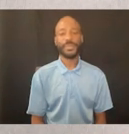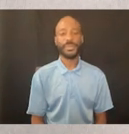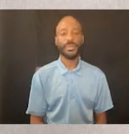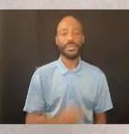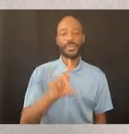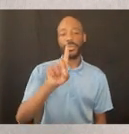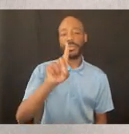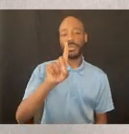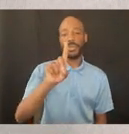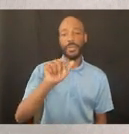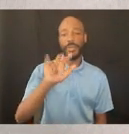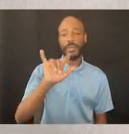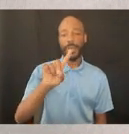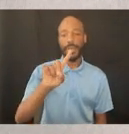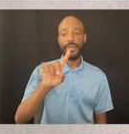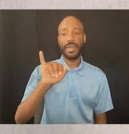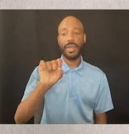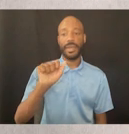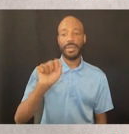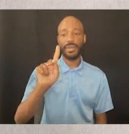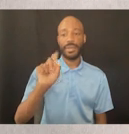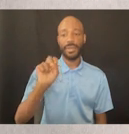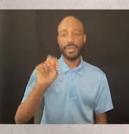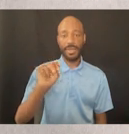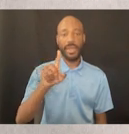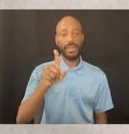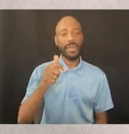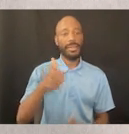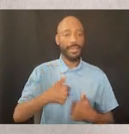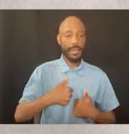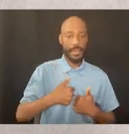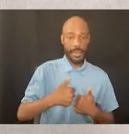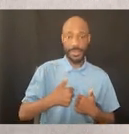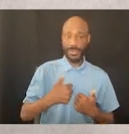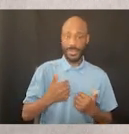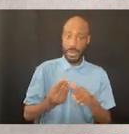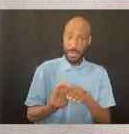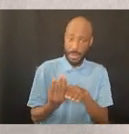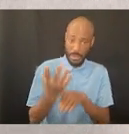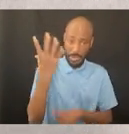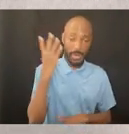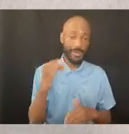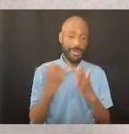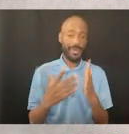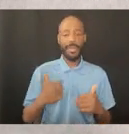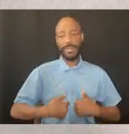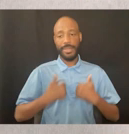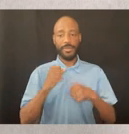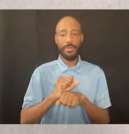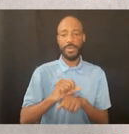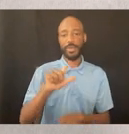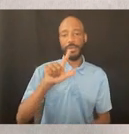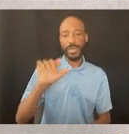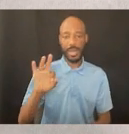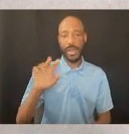David Isakson is an emerging outsider artist who lives and works in 29 Palms, California. In 1996,